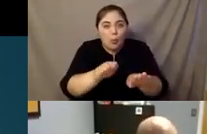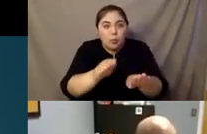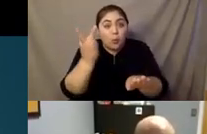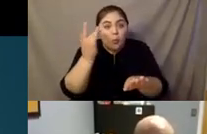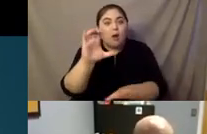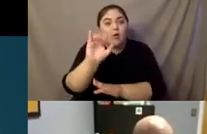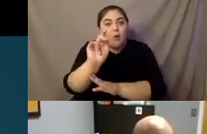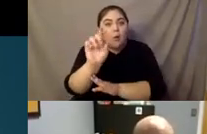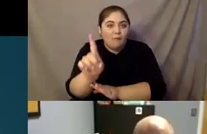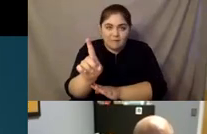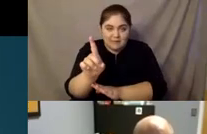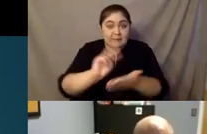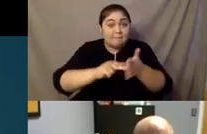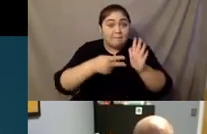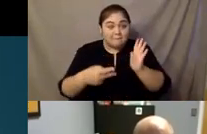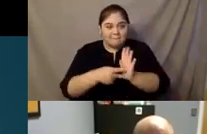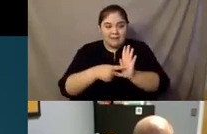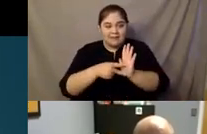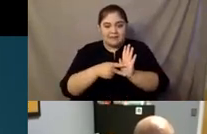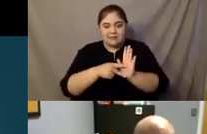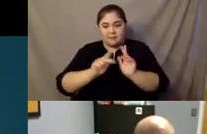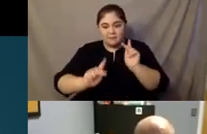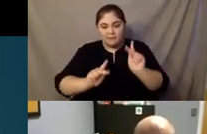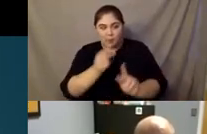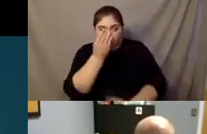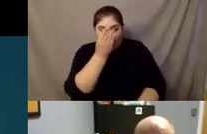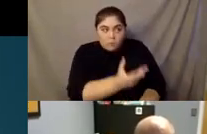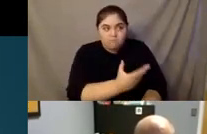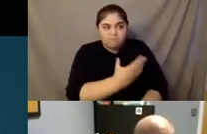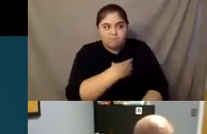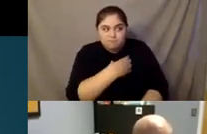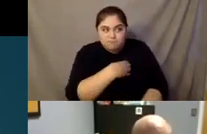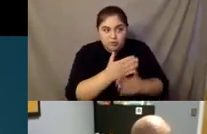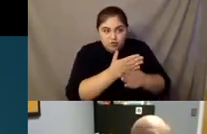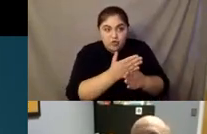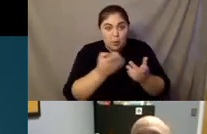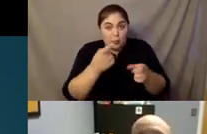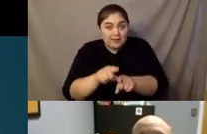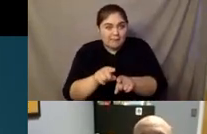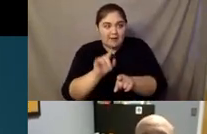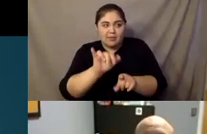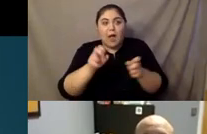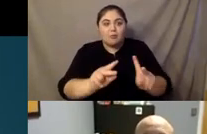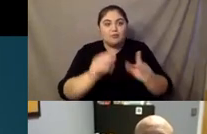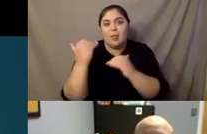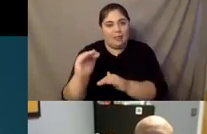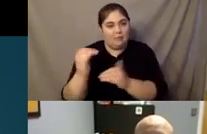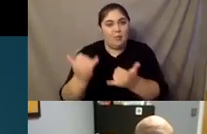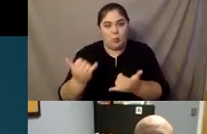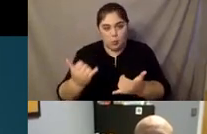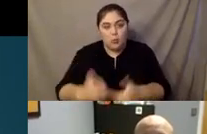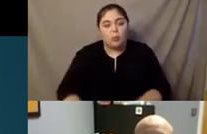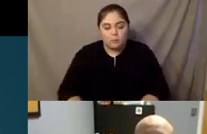a victim can actually tell what's going on, those opportunities for interactions are very limited. The